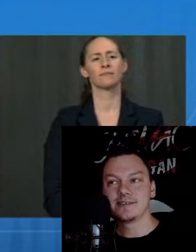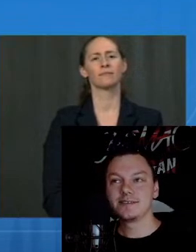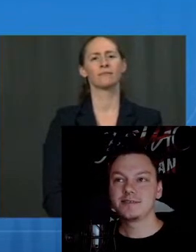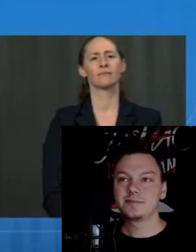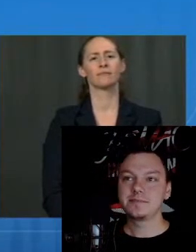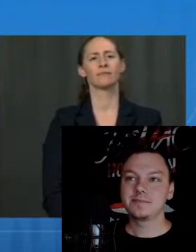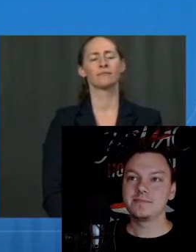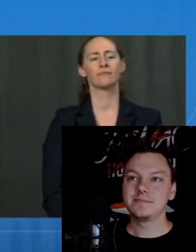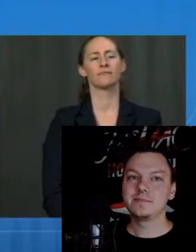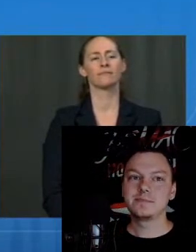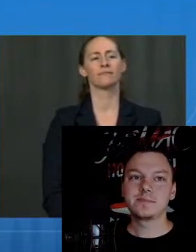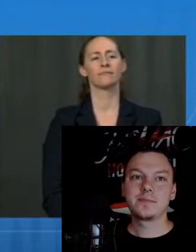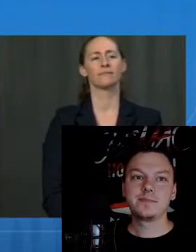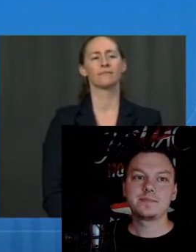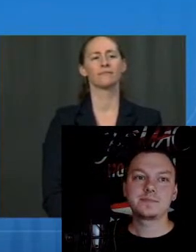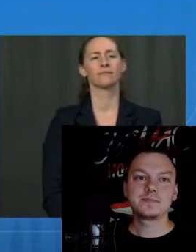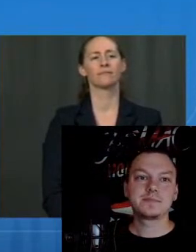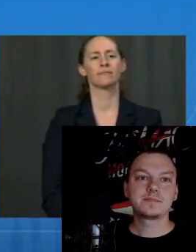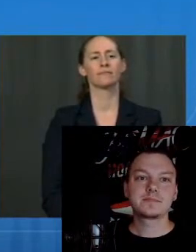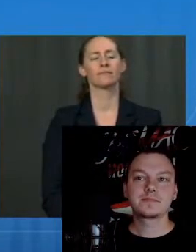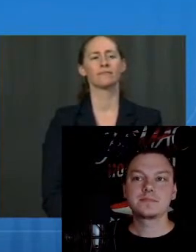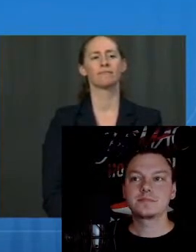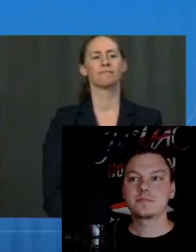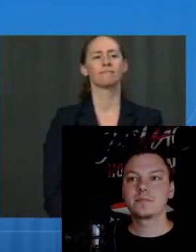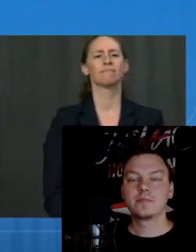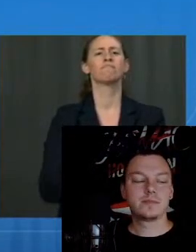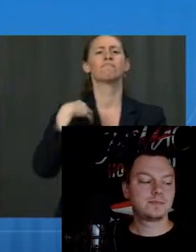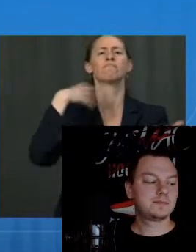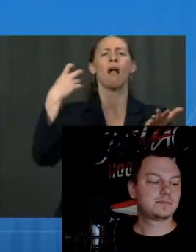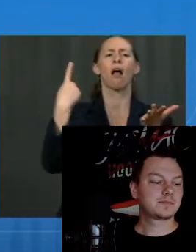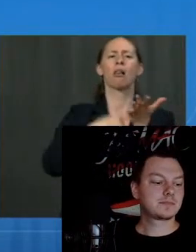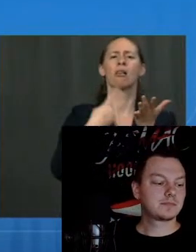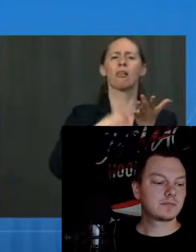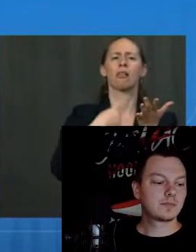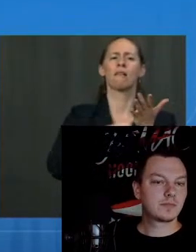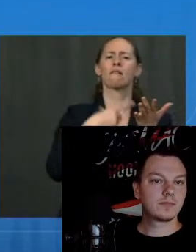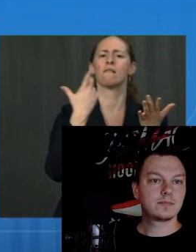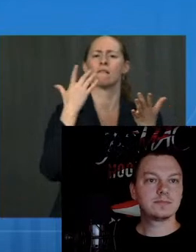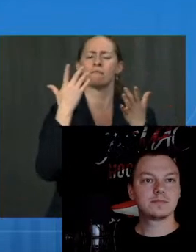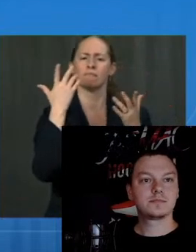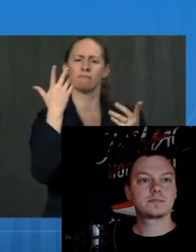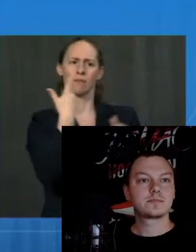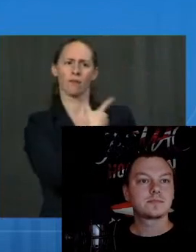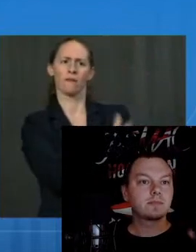hooligan. Vaccine efficacy and safety in adolescents.